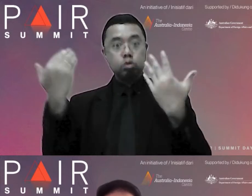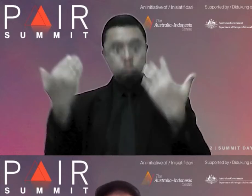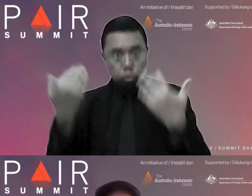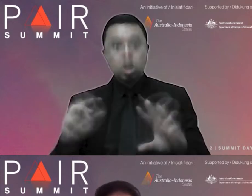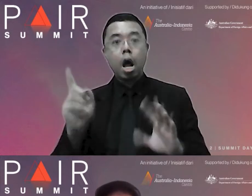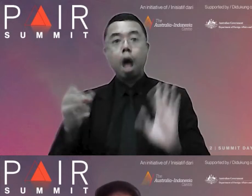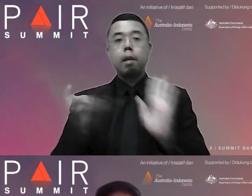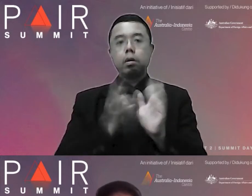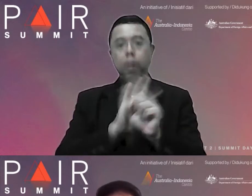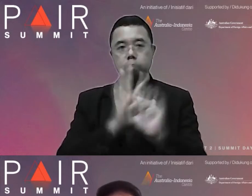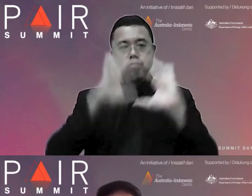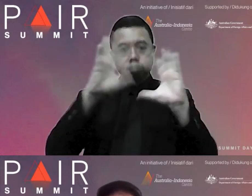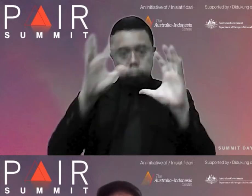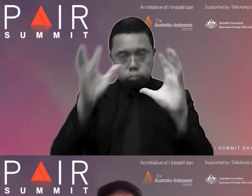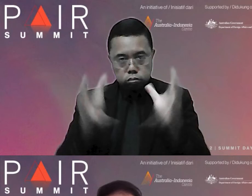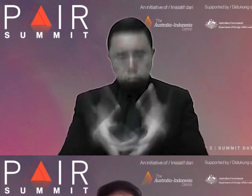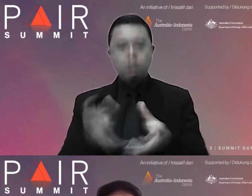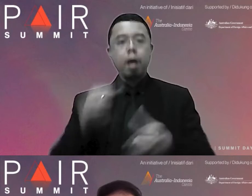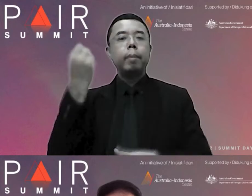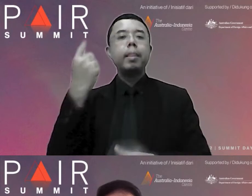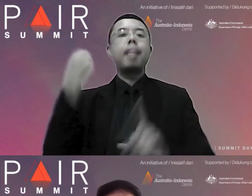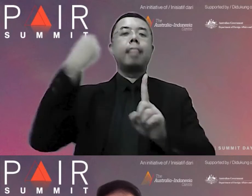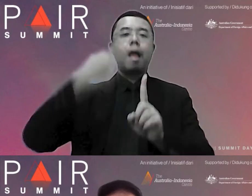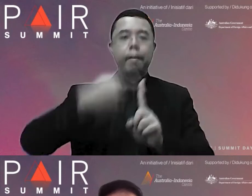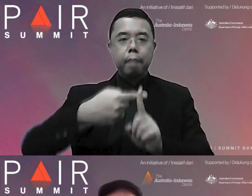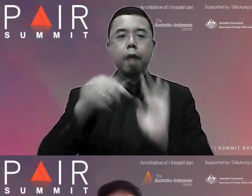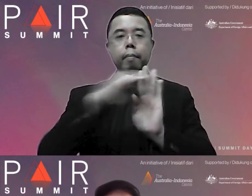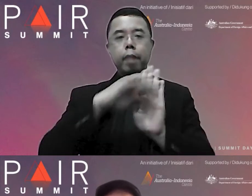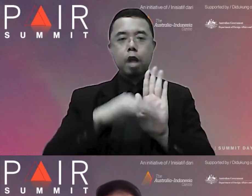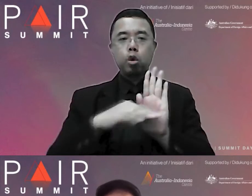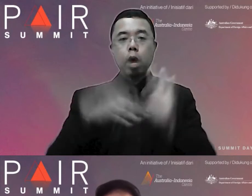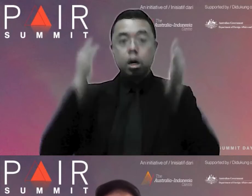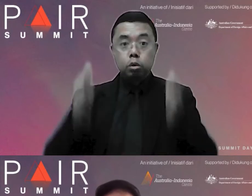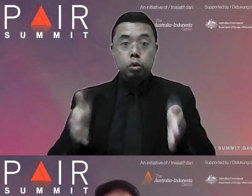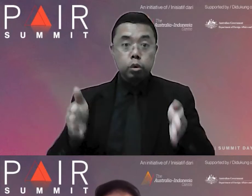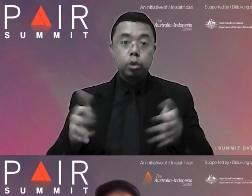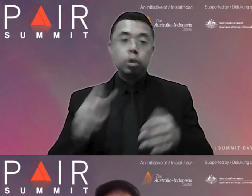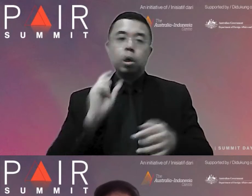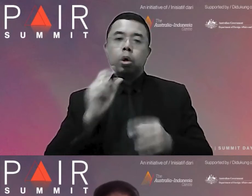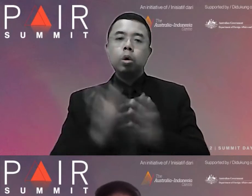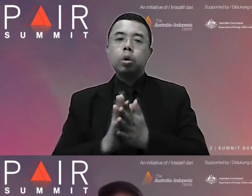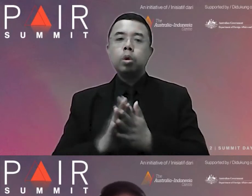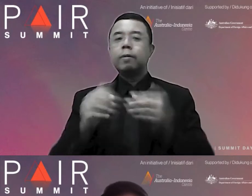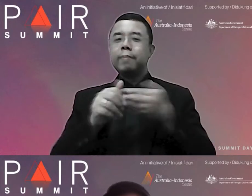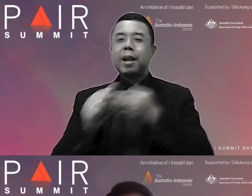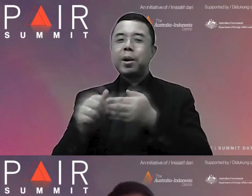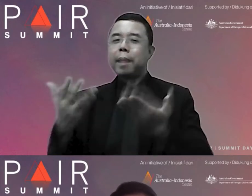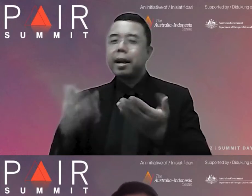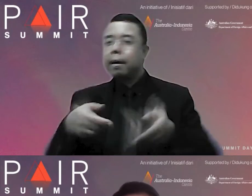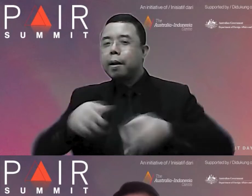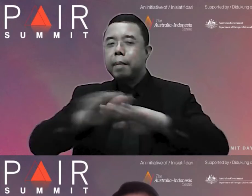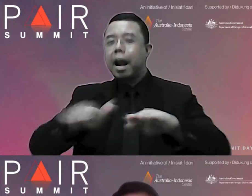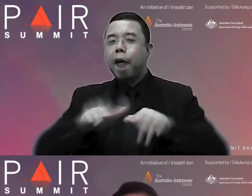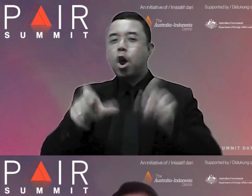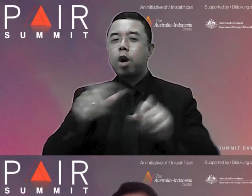added special policy guidelines to handling the pandemics, and it's gone through 5 revisions that we have